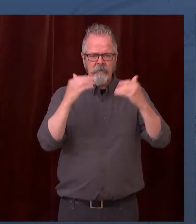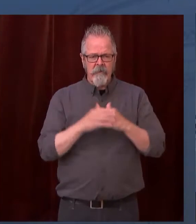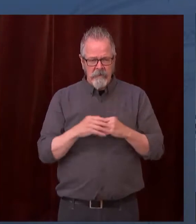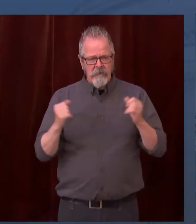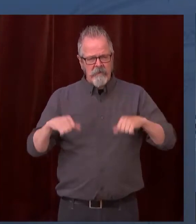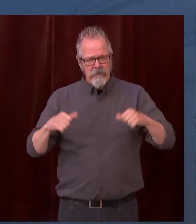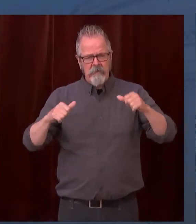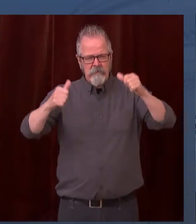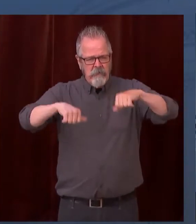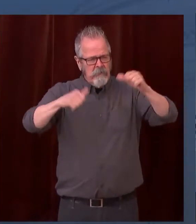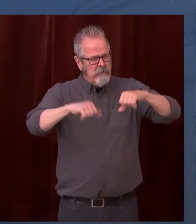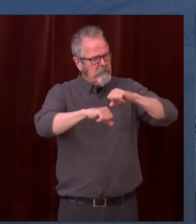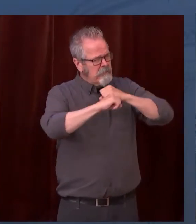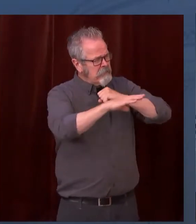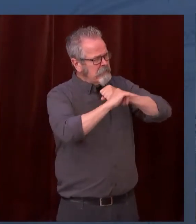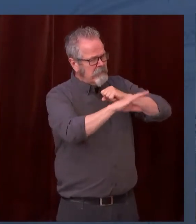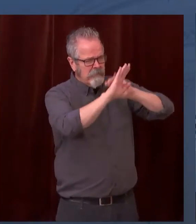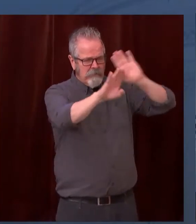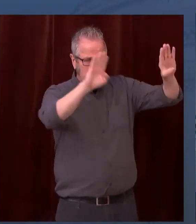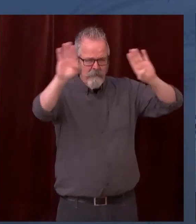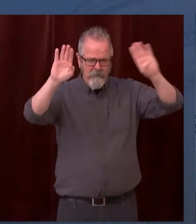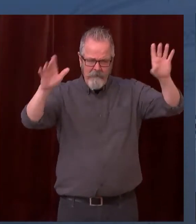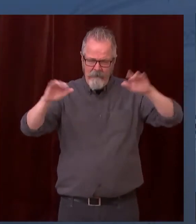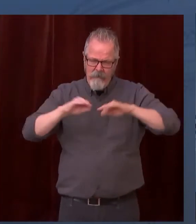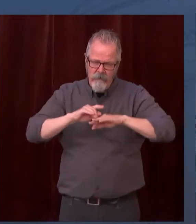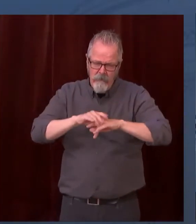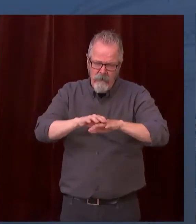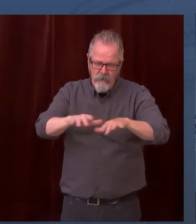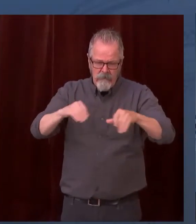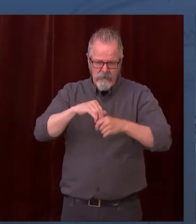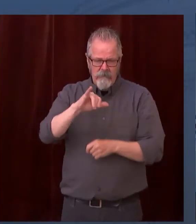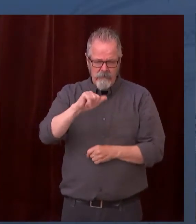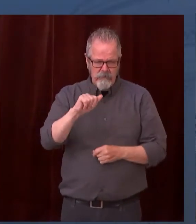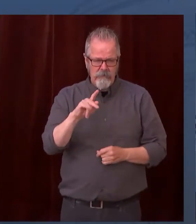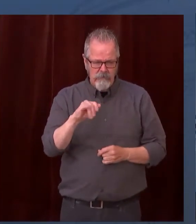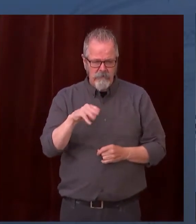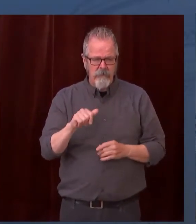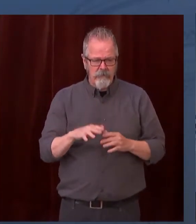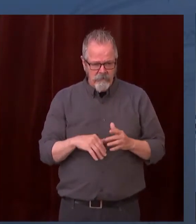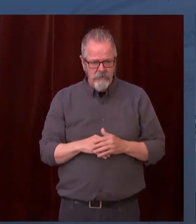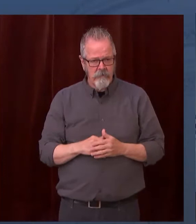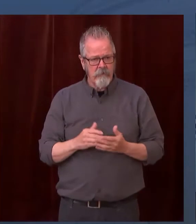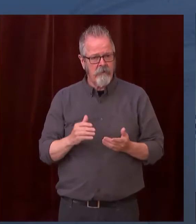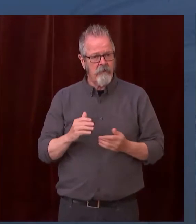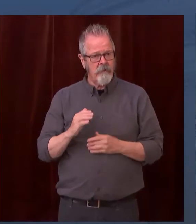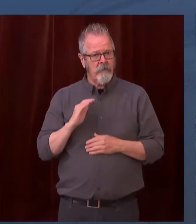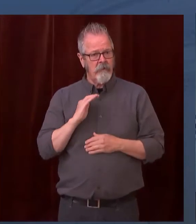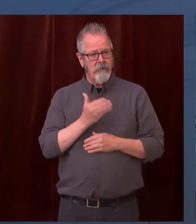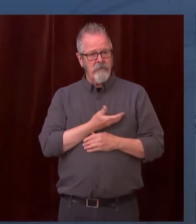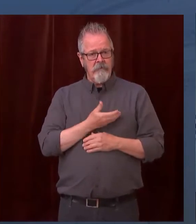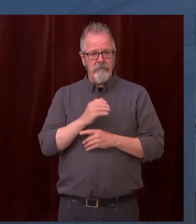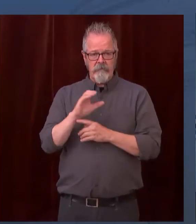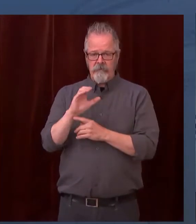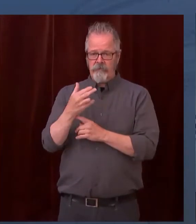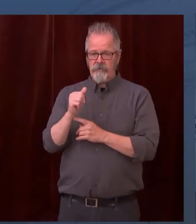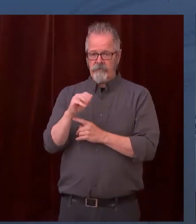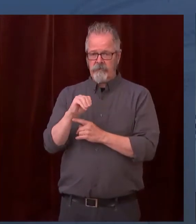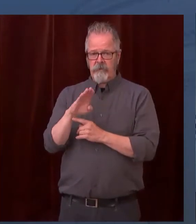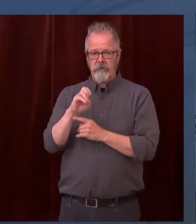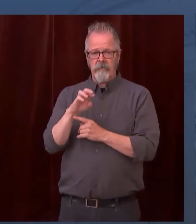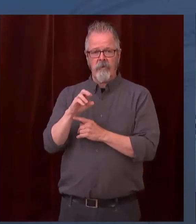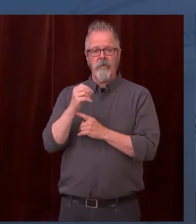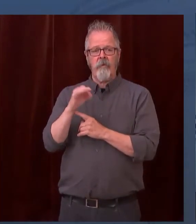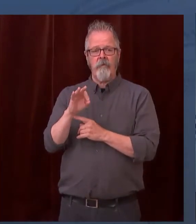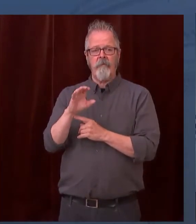Commerce, the Hispanic Chamber of Commerce, the Office of Emergency Management, the Yakima County Development Association, the